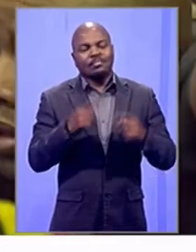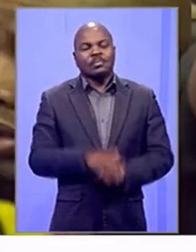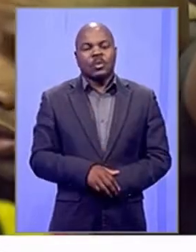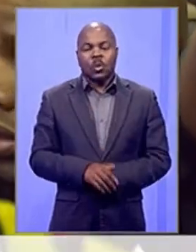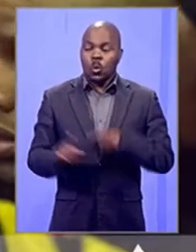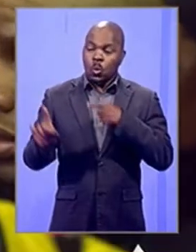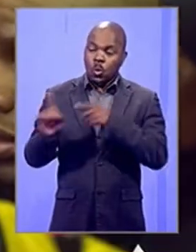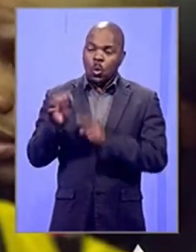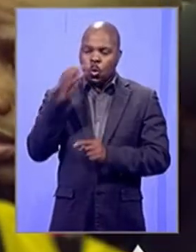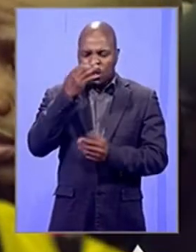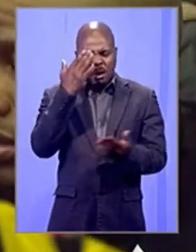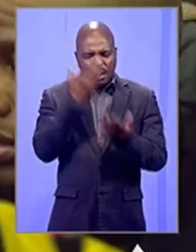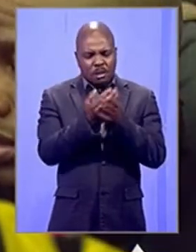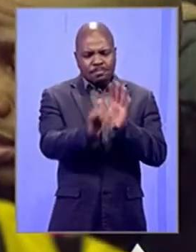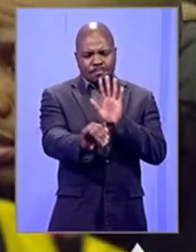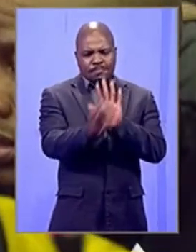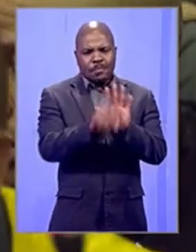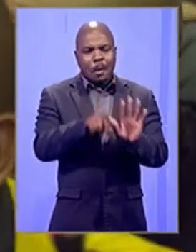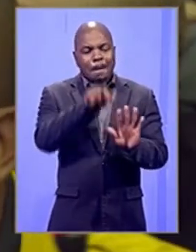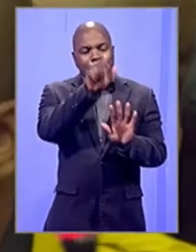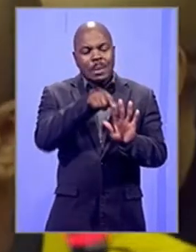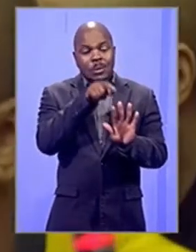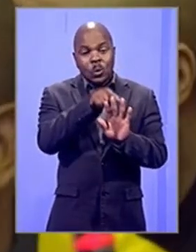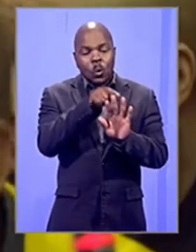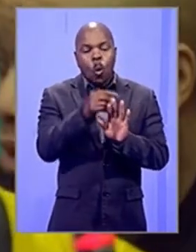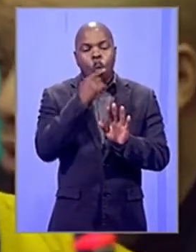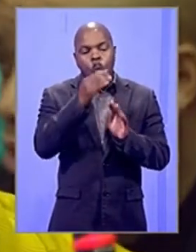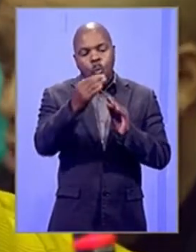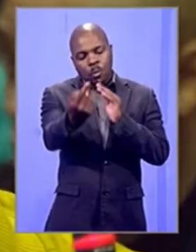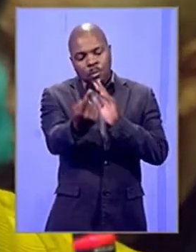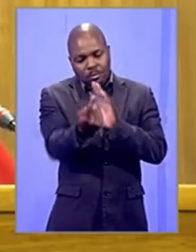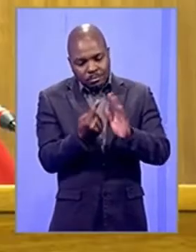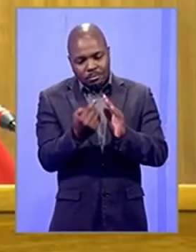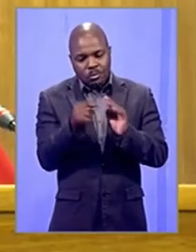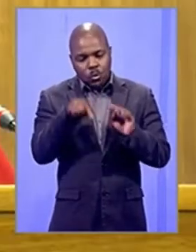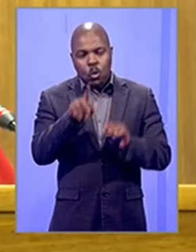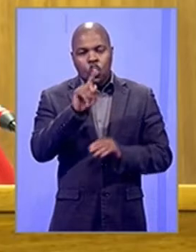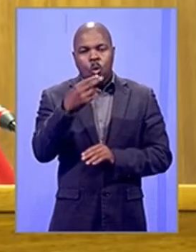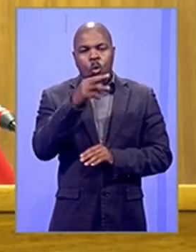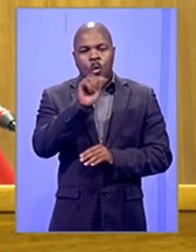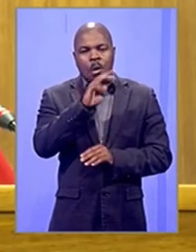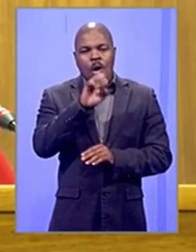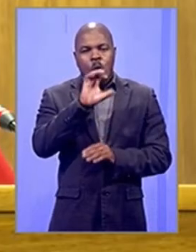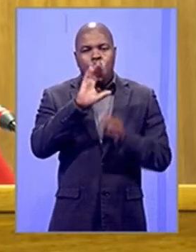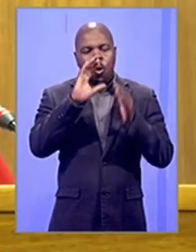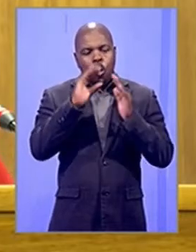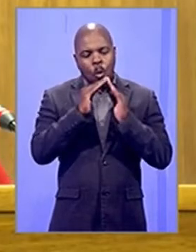a ka šupa Molatofatswa yo a šwahletšego lapa la ga Khumalo.